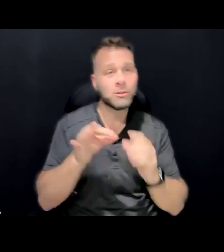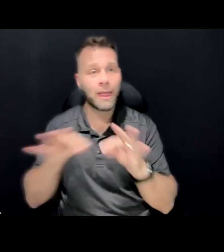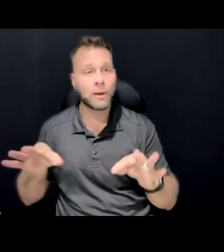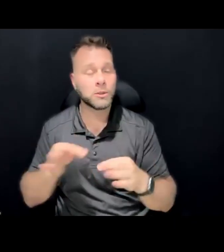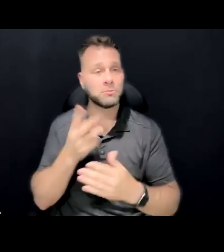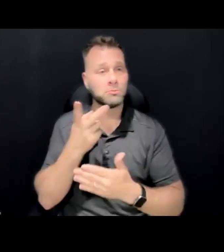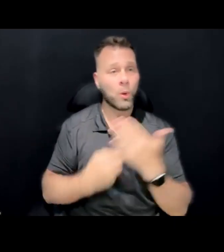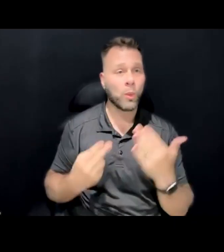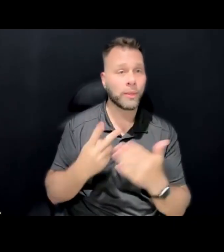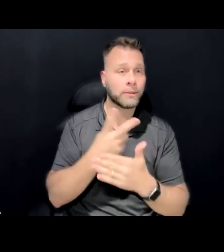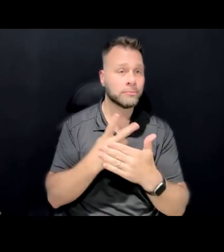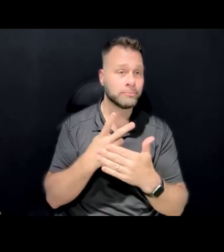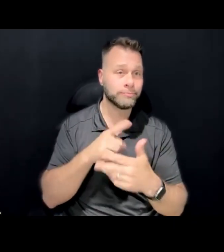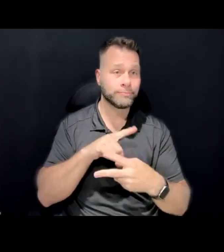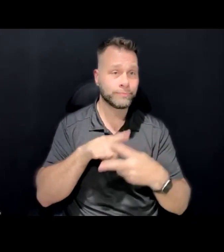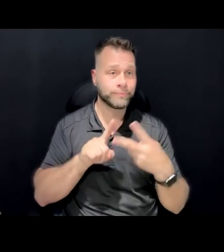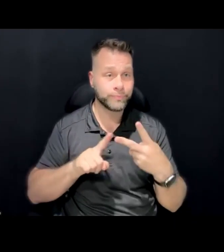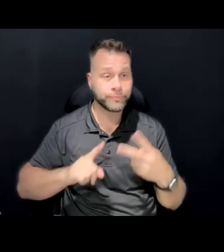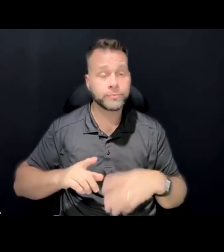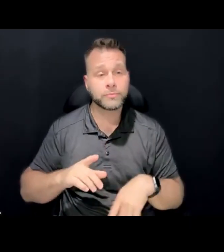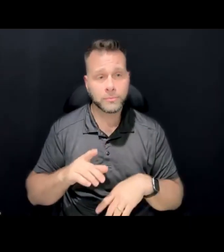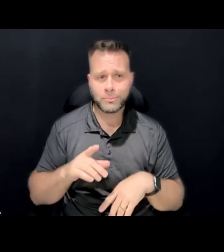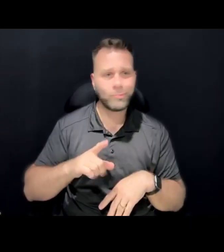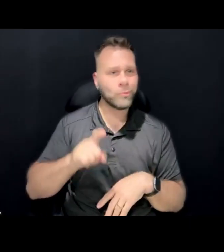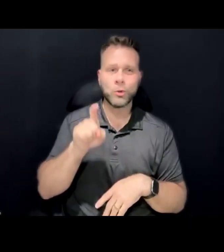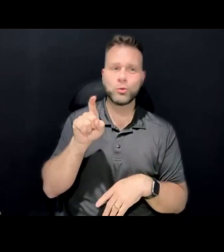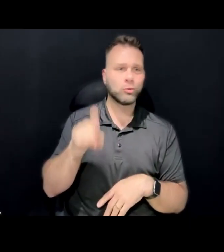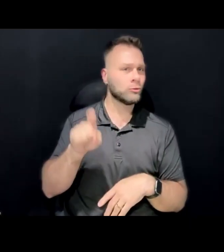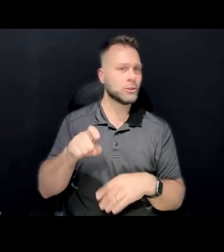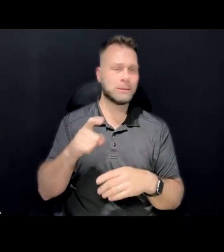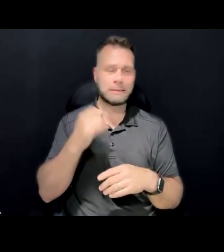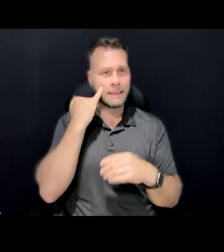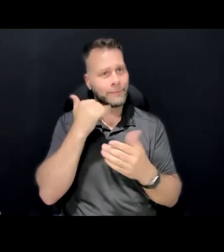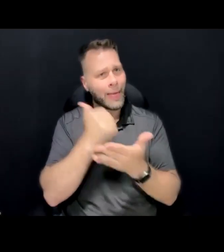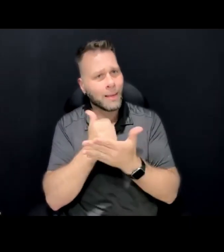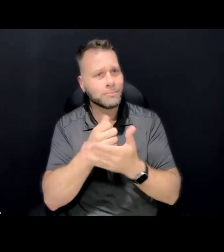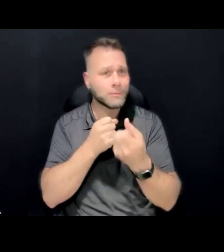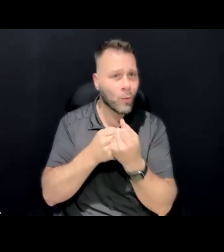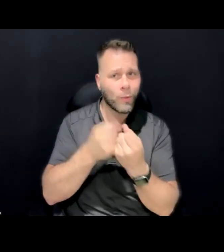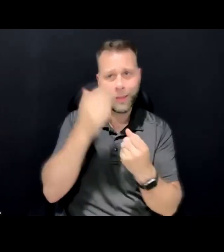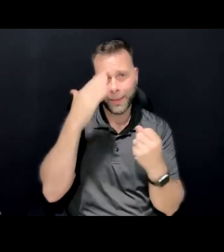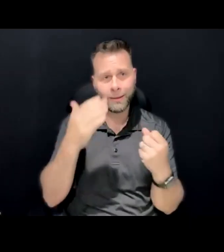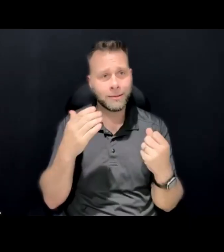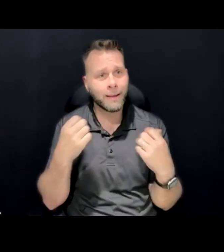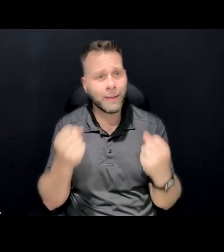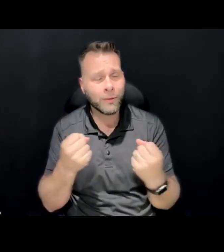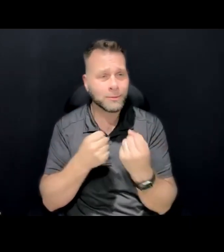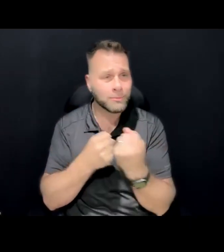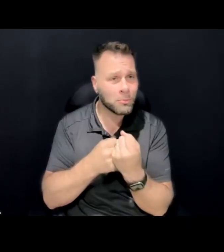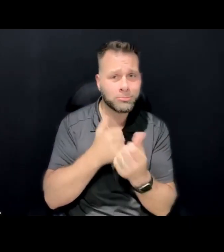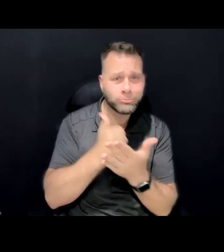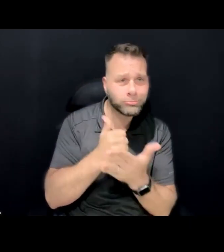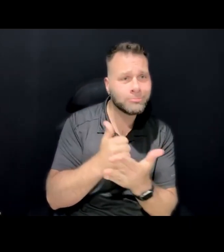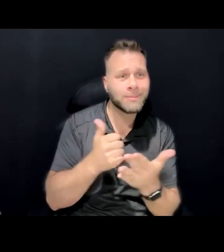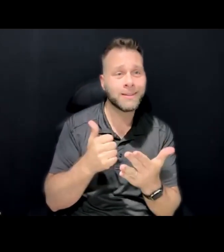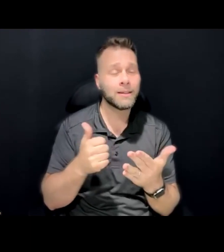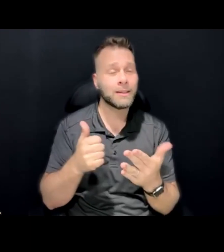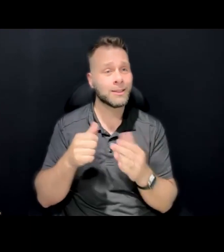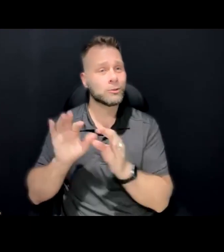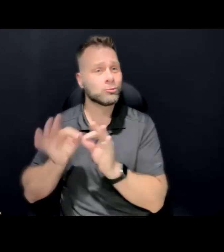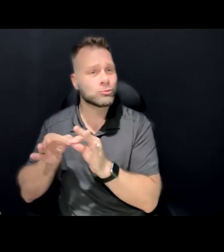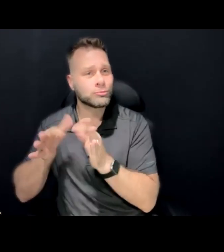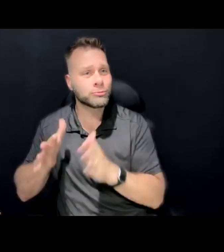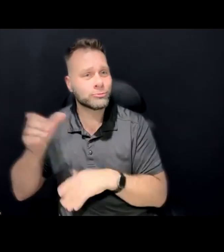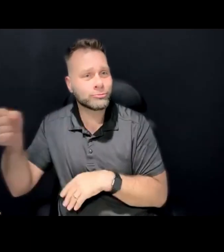and you should not be utilizing translators or community health workers to do this type of work. So it's really